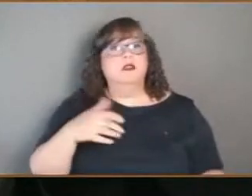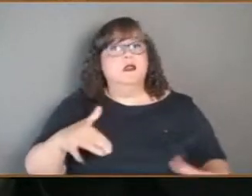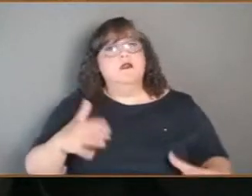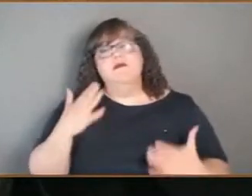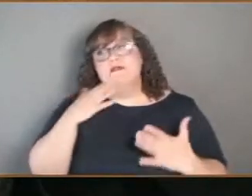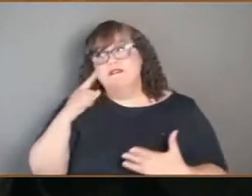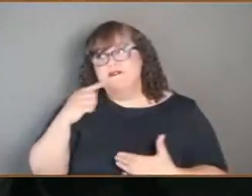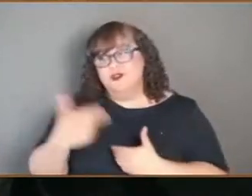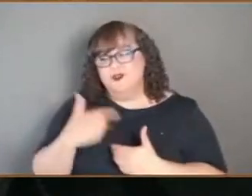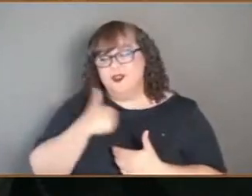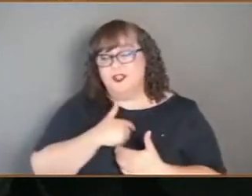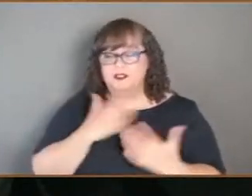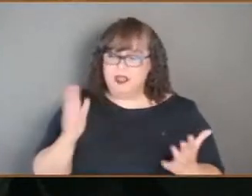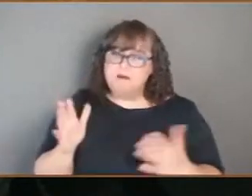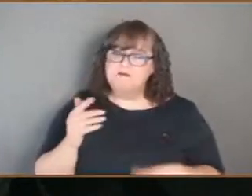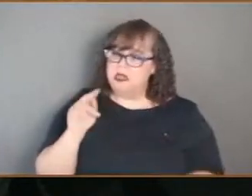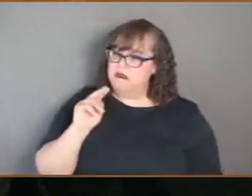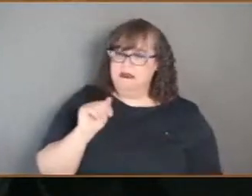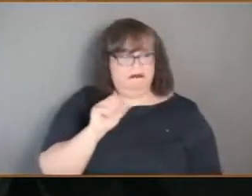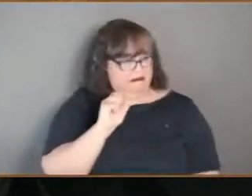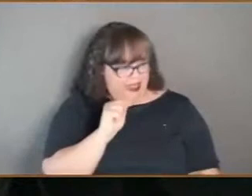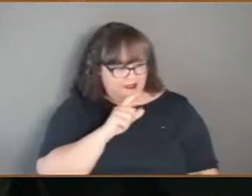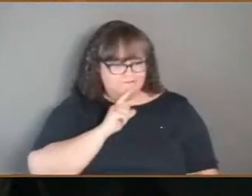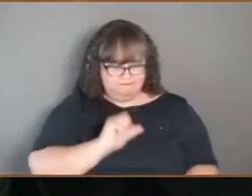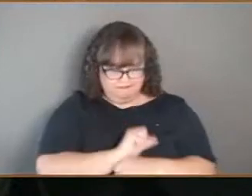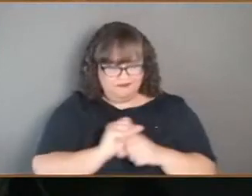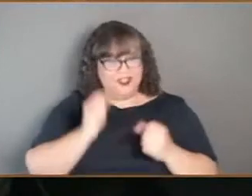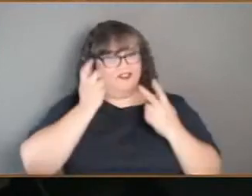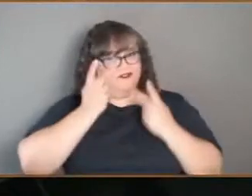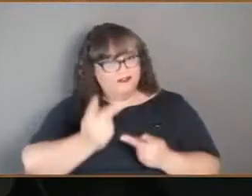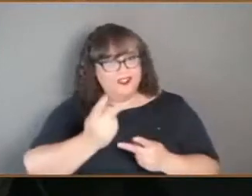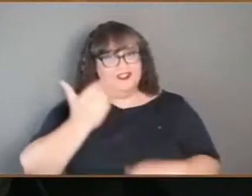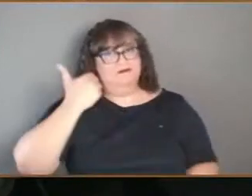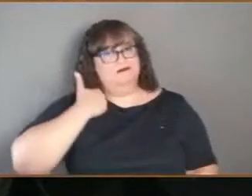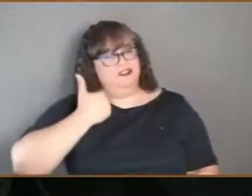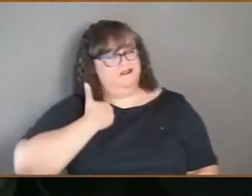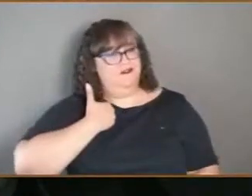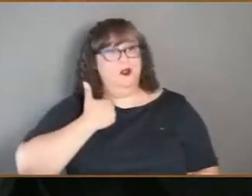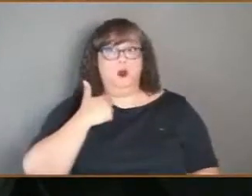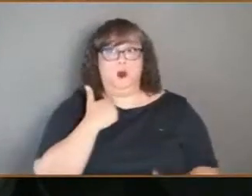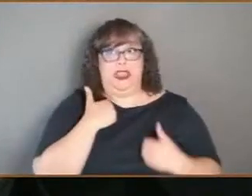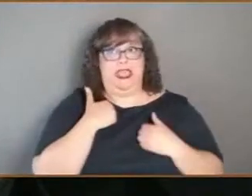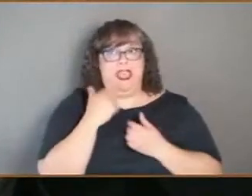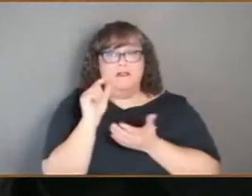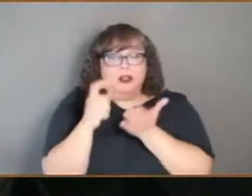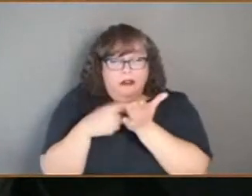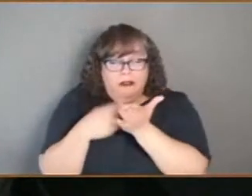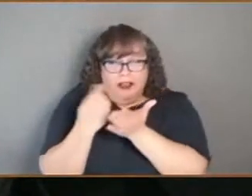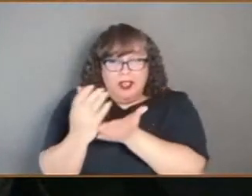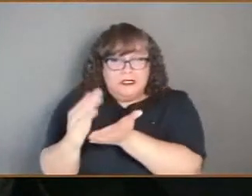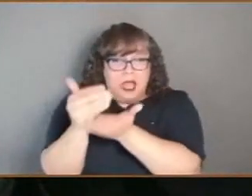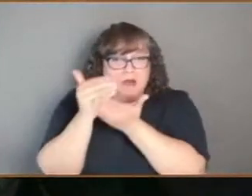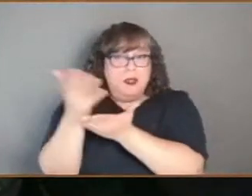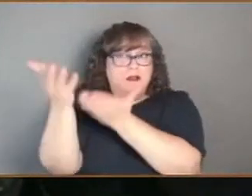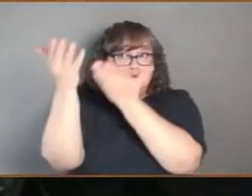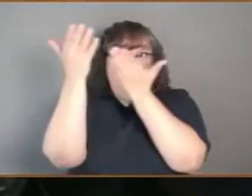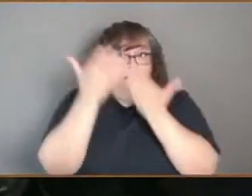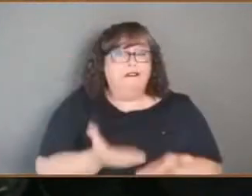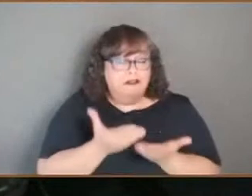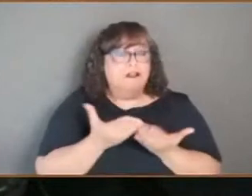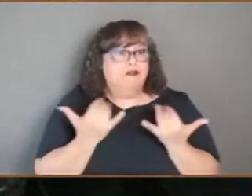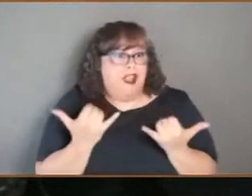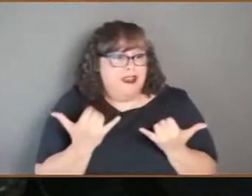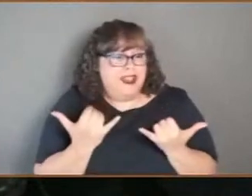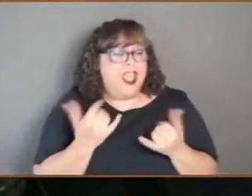asteroids before. We even have a bit of one coming back to Earth as we speak. What's special about Lucy is that Lucy is not just visiting